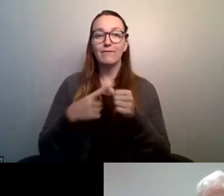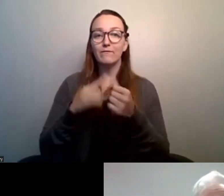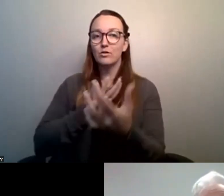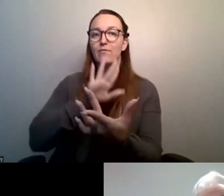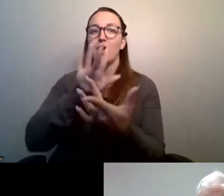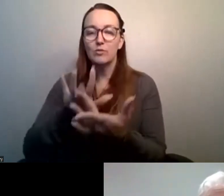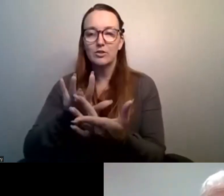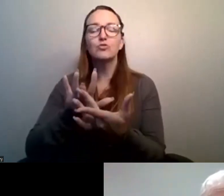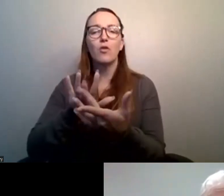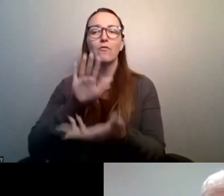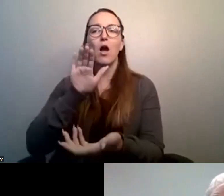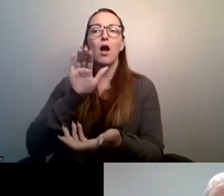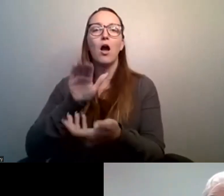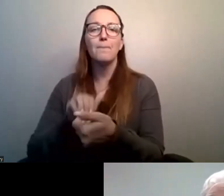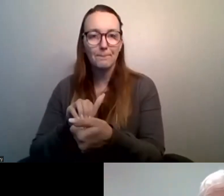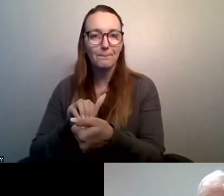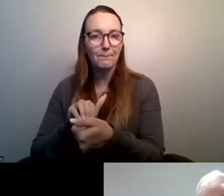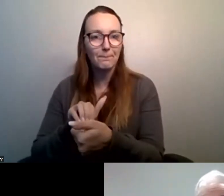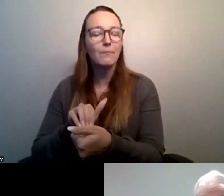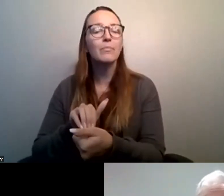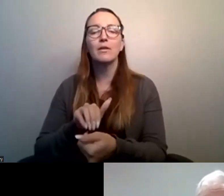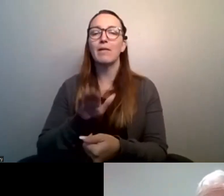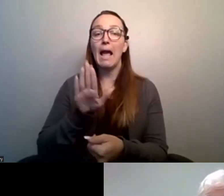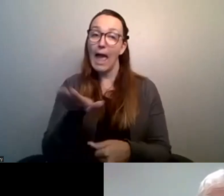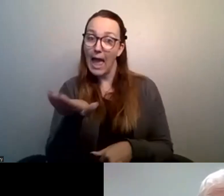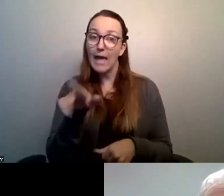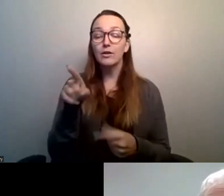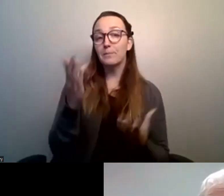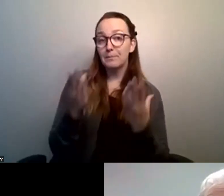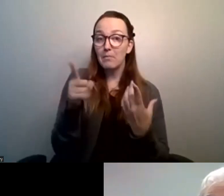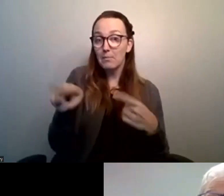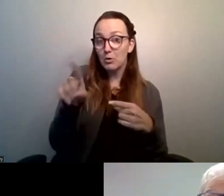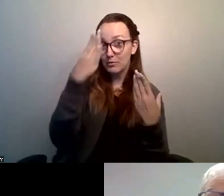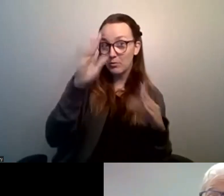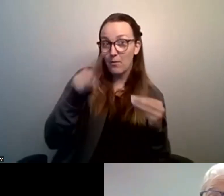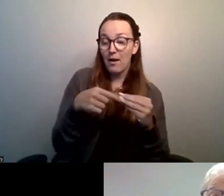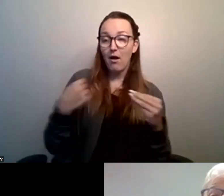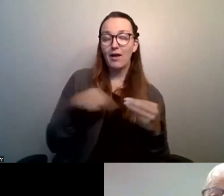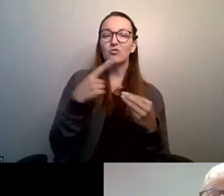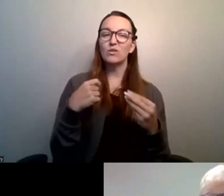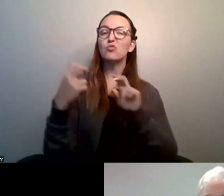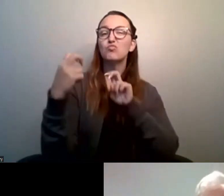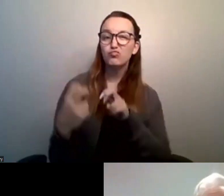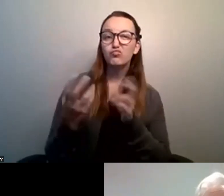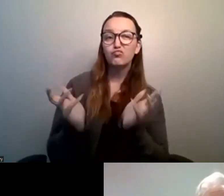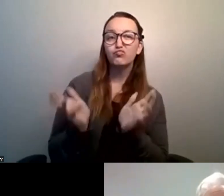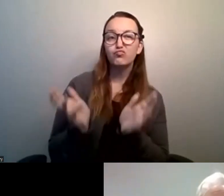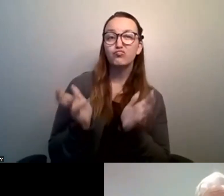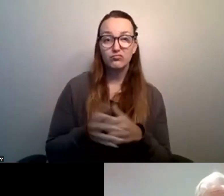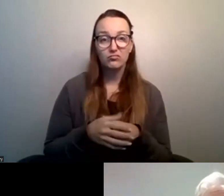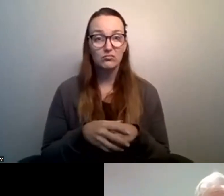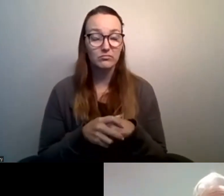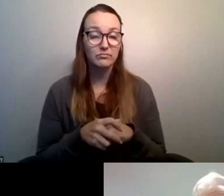the relationship of like, hey, you may not know about us. We need to sit down and talk.